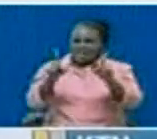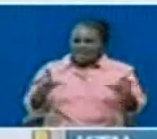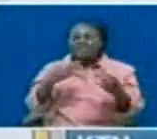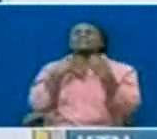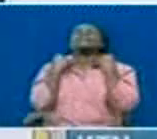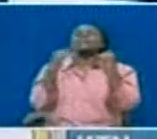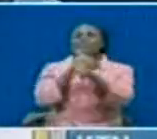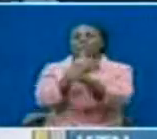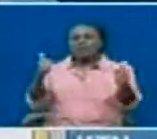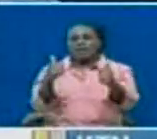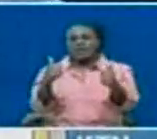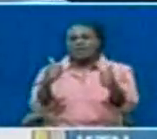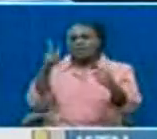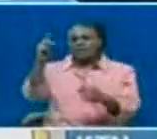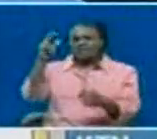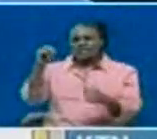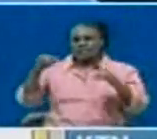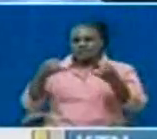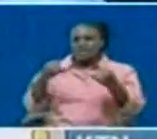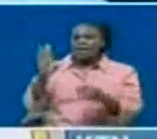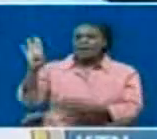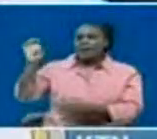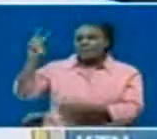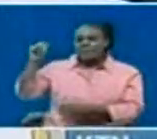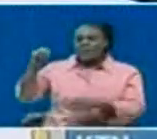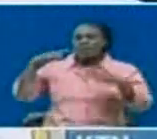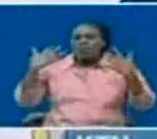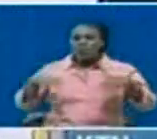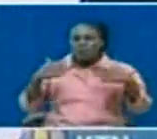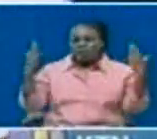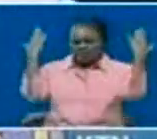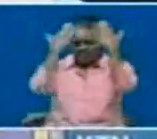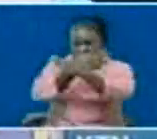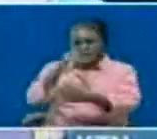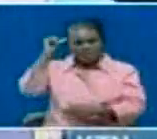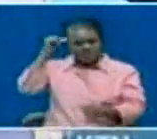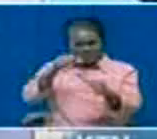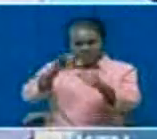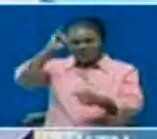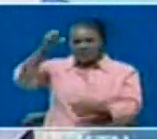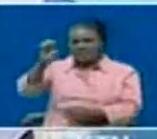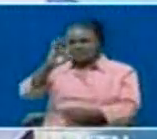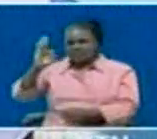Sleep well. Hey, thanks. From the KTN News Center, my name is Ben Kitili. Have a wonderful night. Remember, Jeff Koinange Live begins shortly.